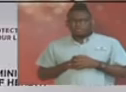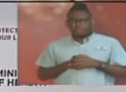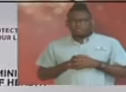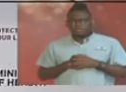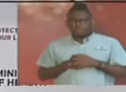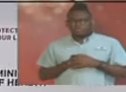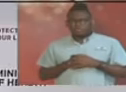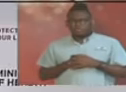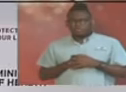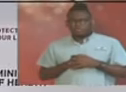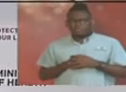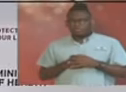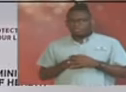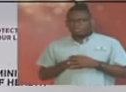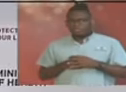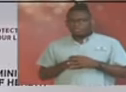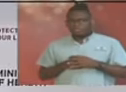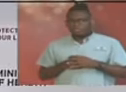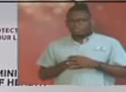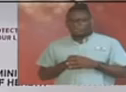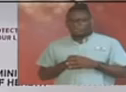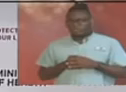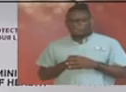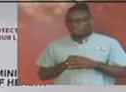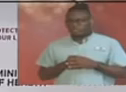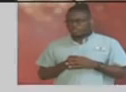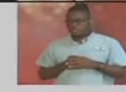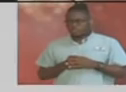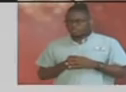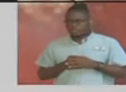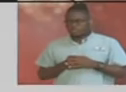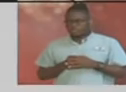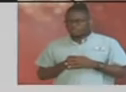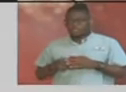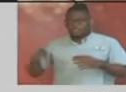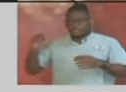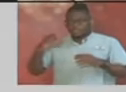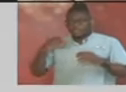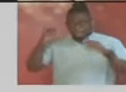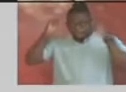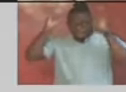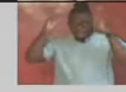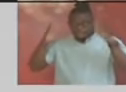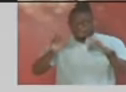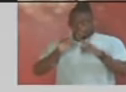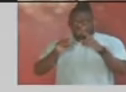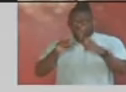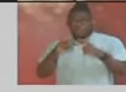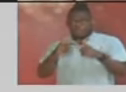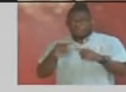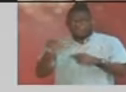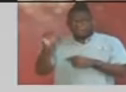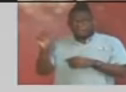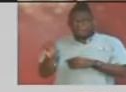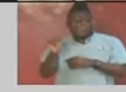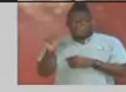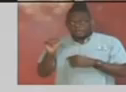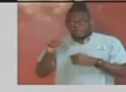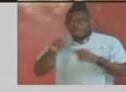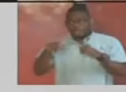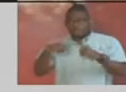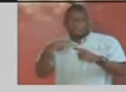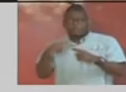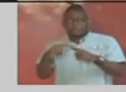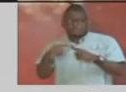Yeah, so I think that matter was also dealt with by the Honorable Minister on Monday's press conference, so there has been no change as far as I know in that